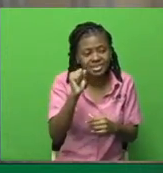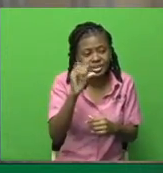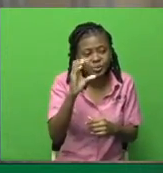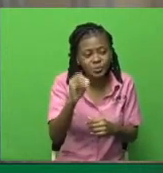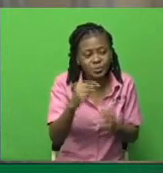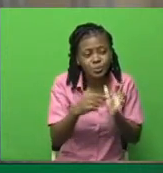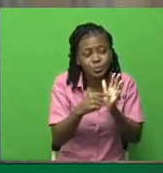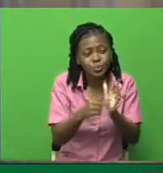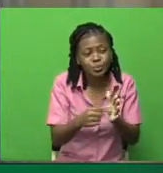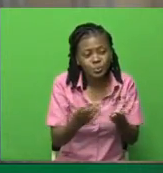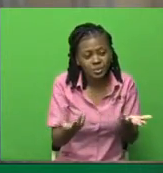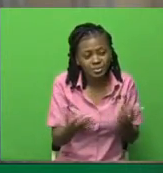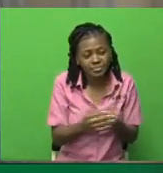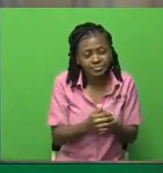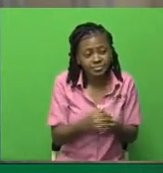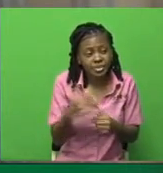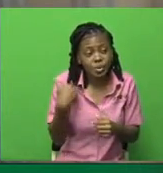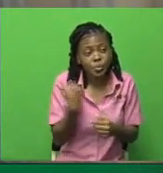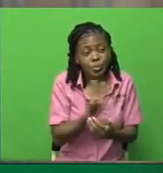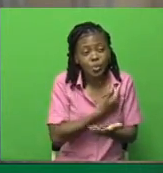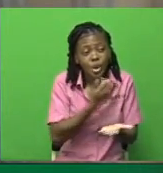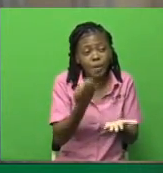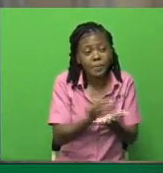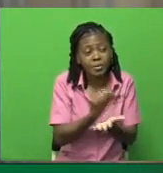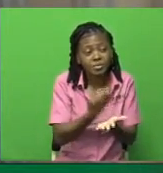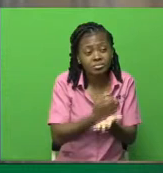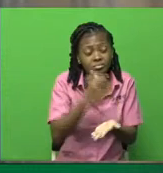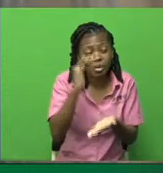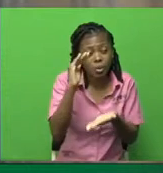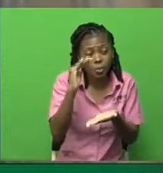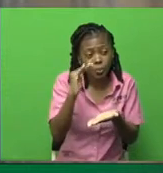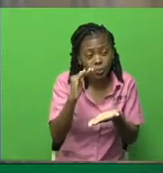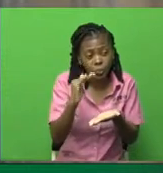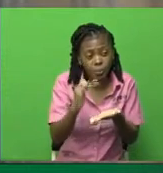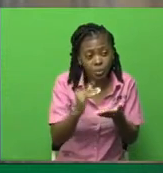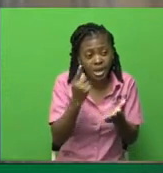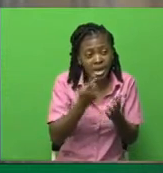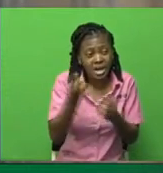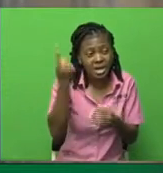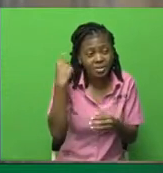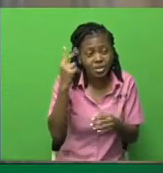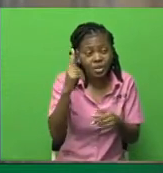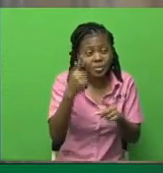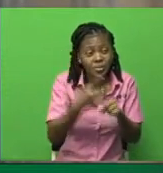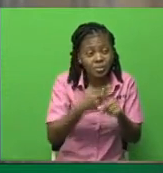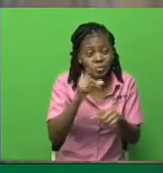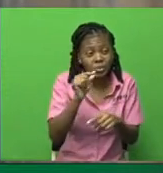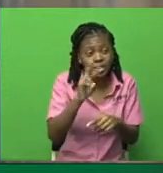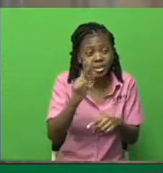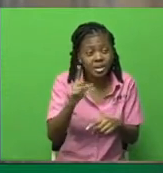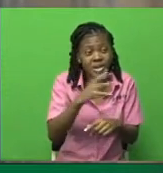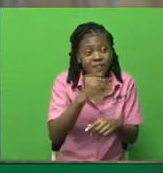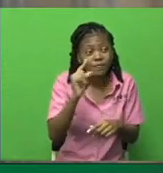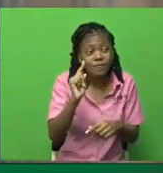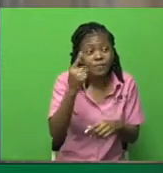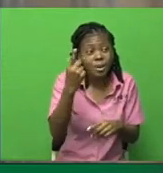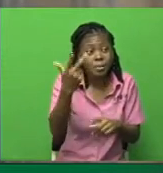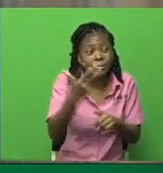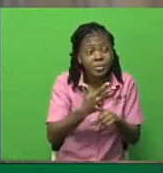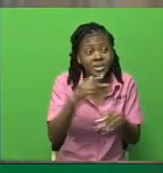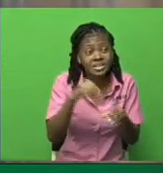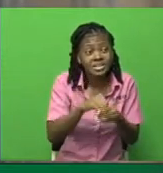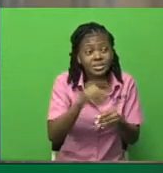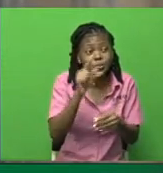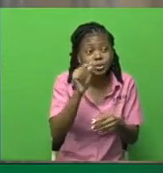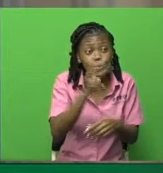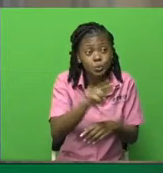economy had contracted during the last quarter of 21 and again in the first quarter of 2022 I believe the